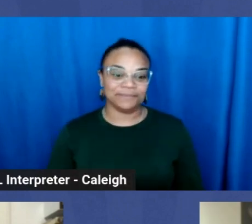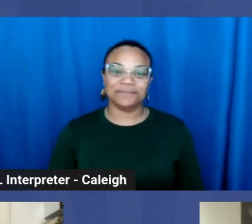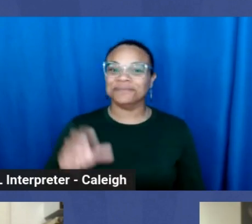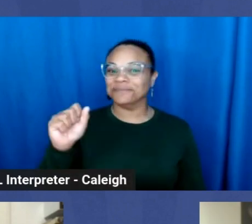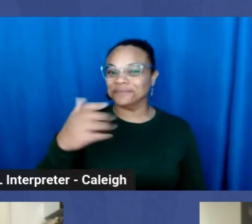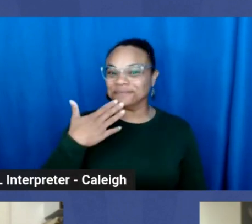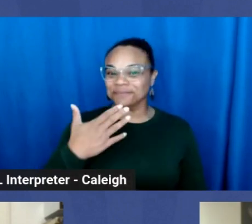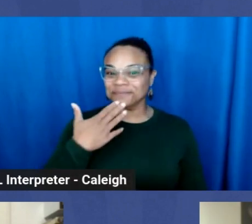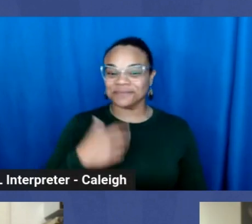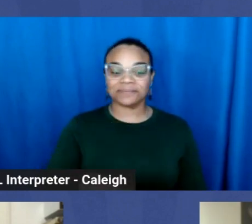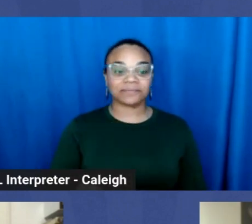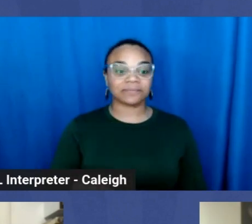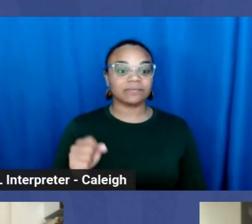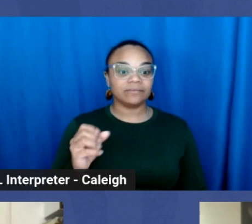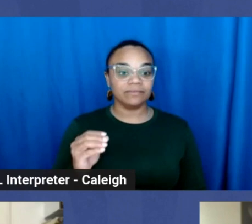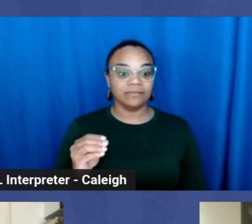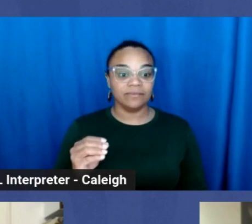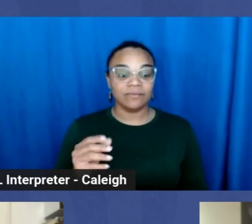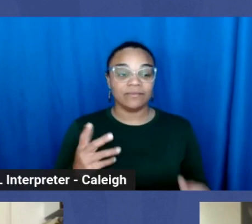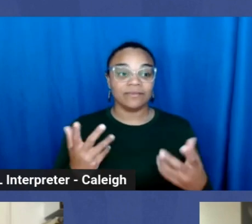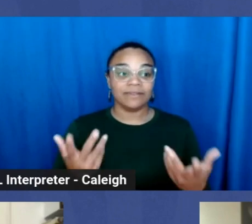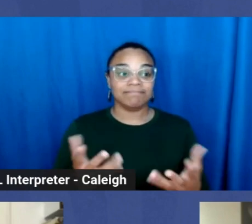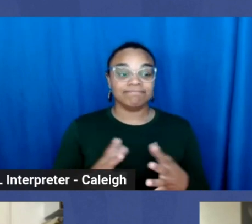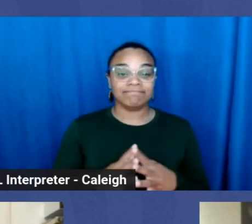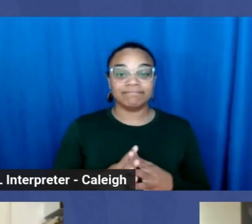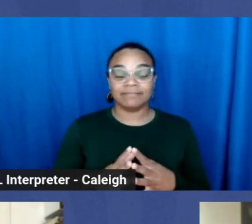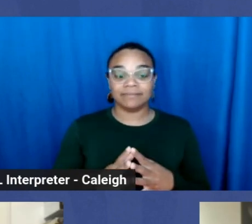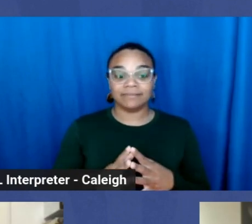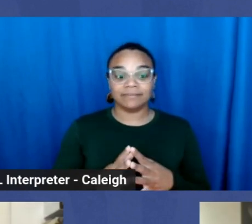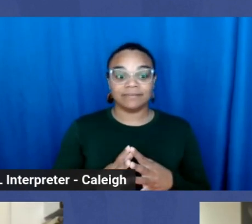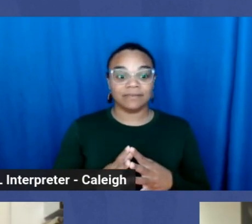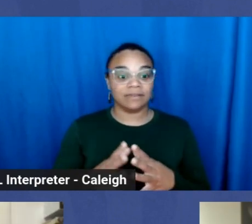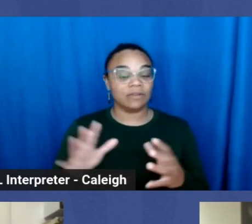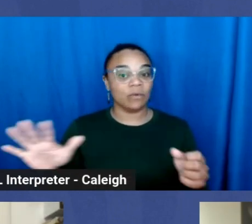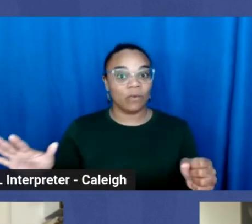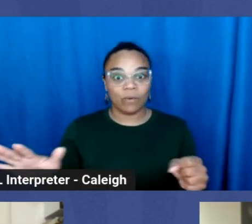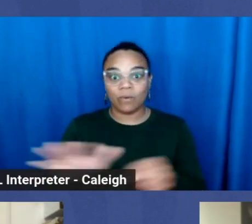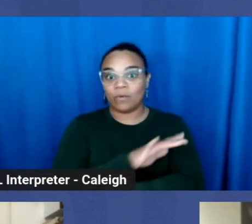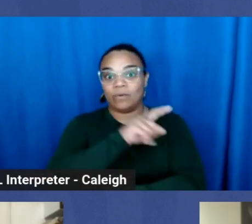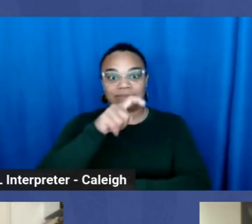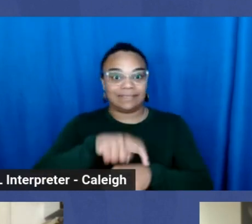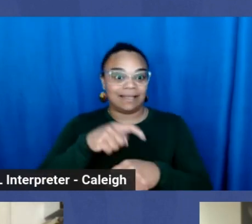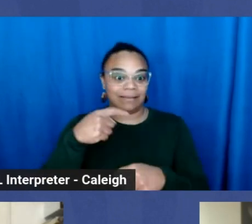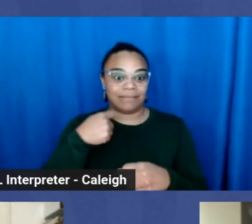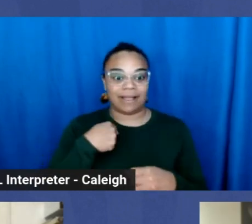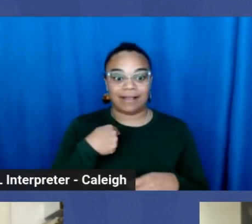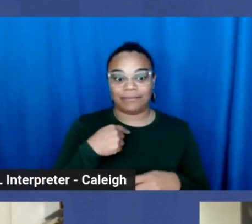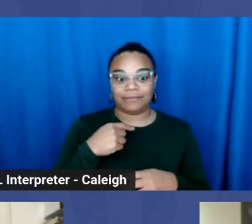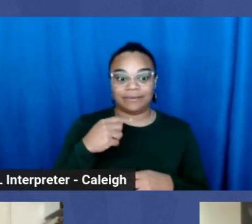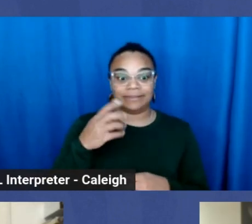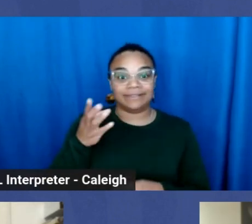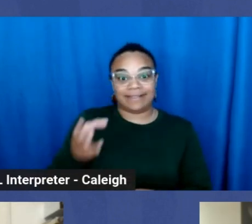Yes, thank you. So basically, the entire time I was at